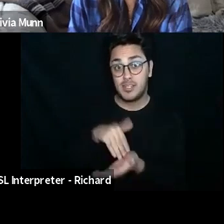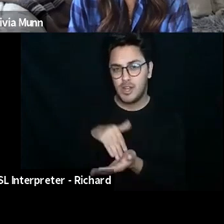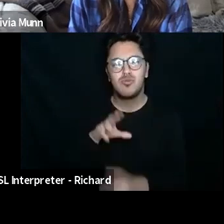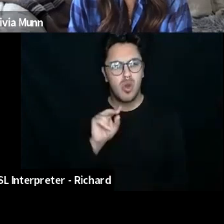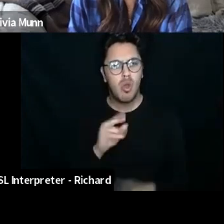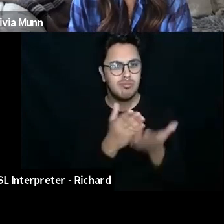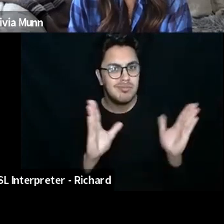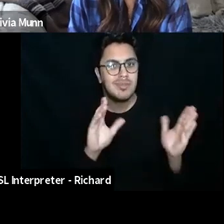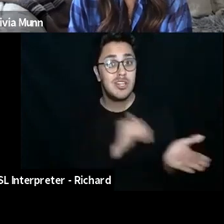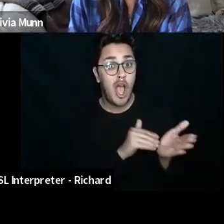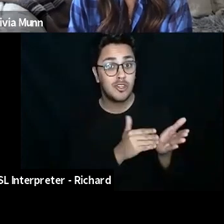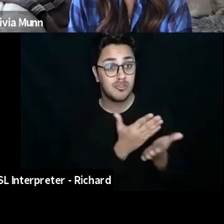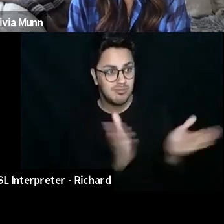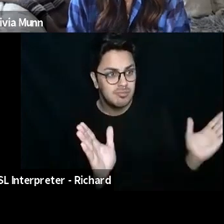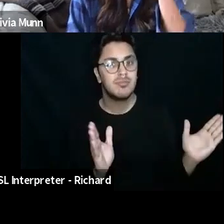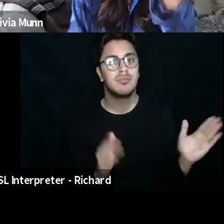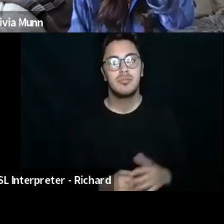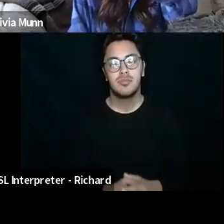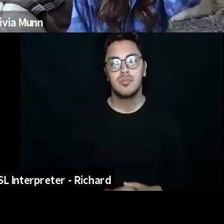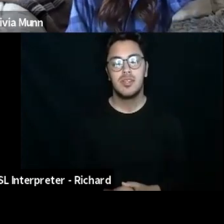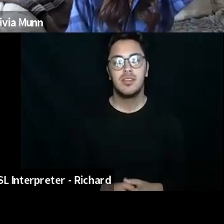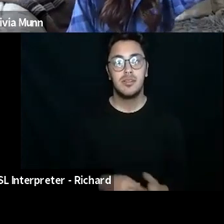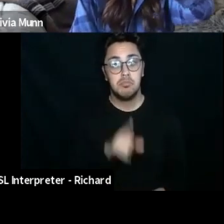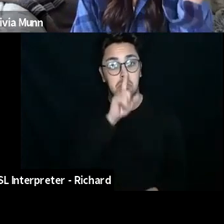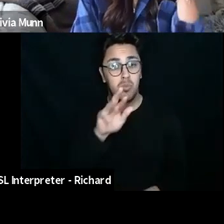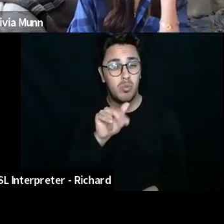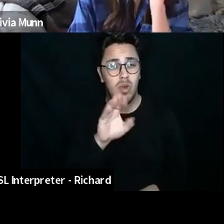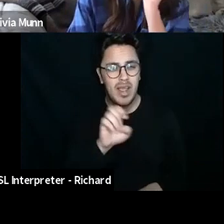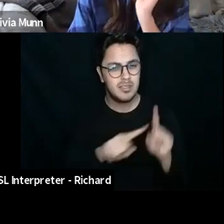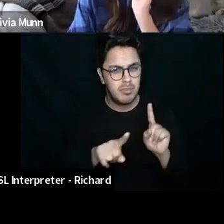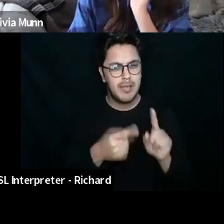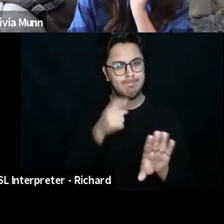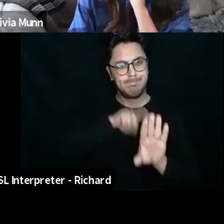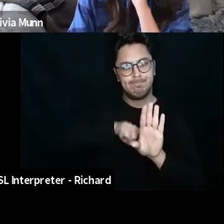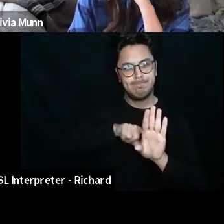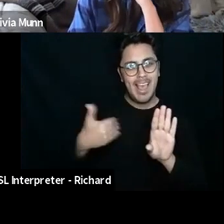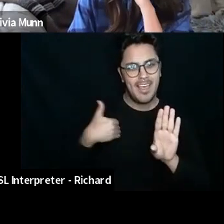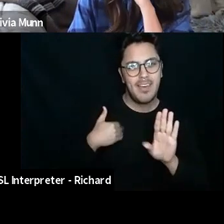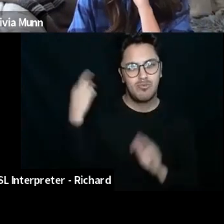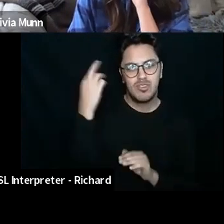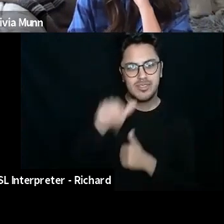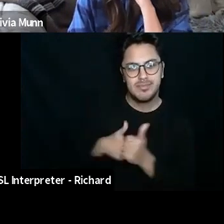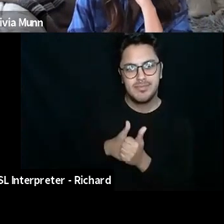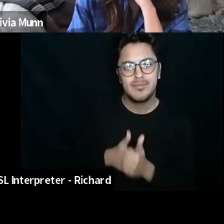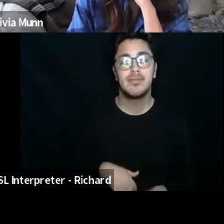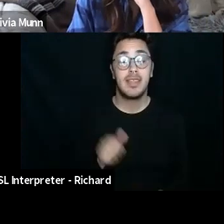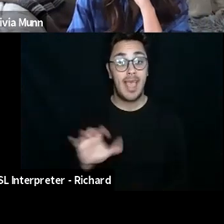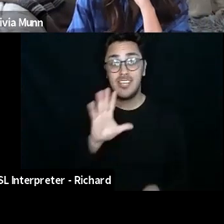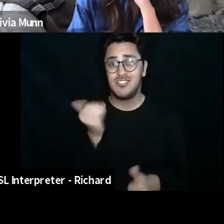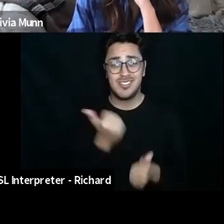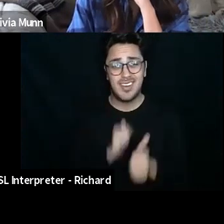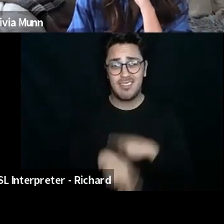we think that that the show might, but it doesn't. And it's only when we see Asians in every form, even whether it's